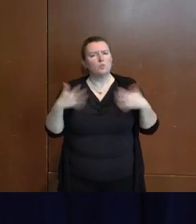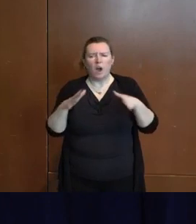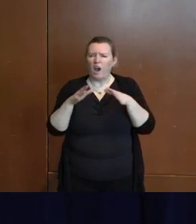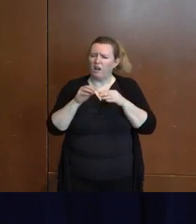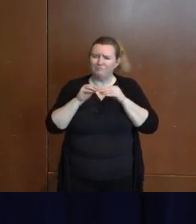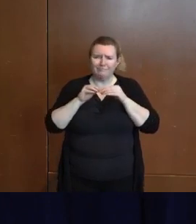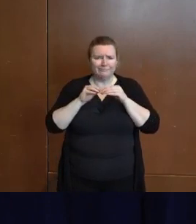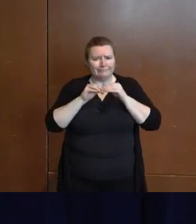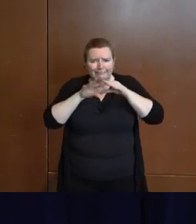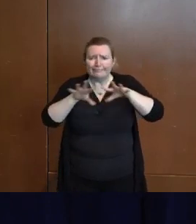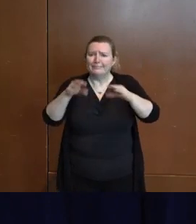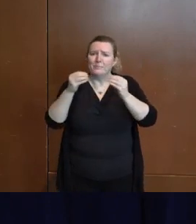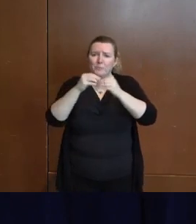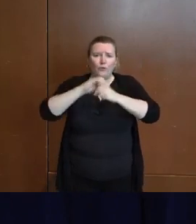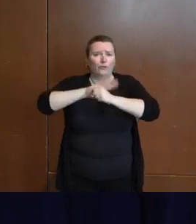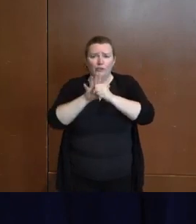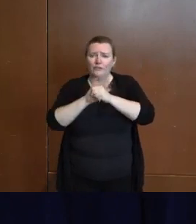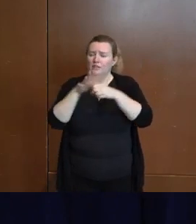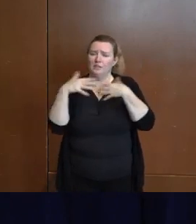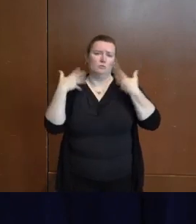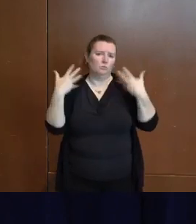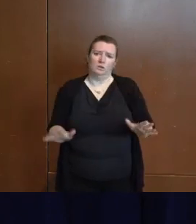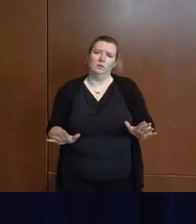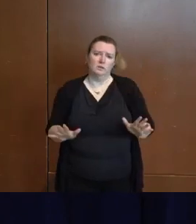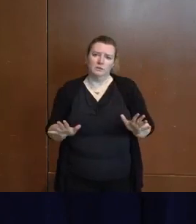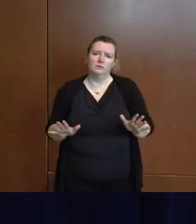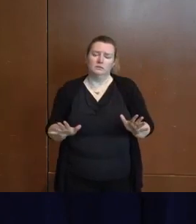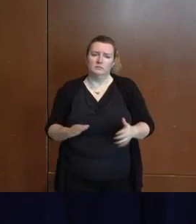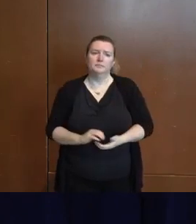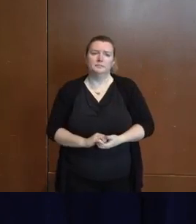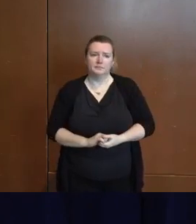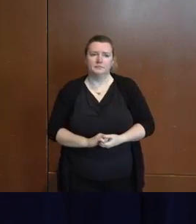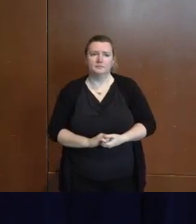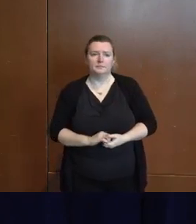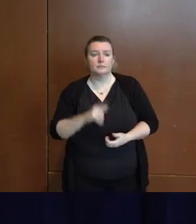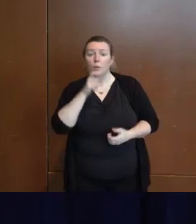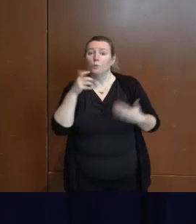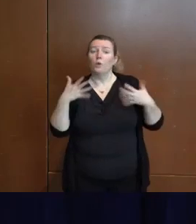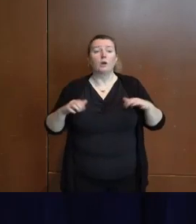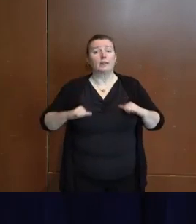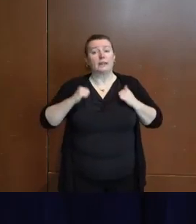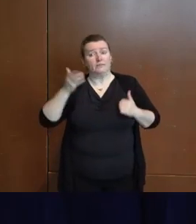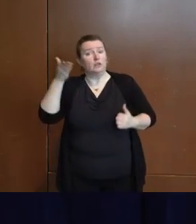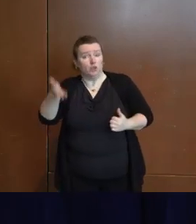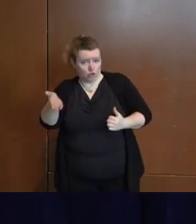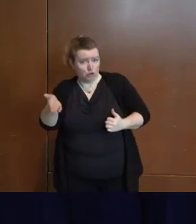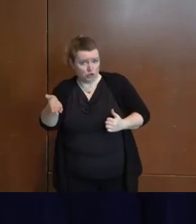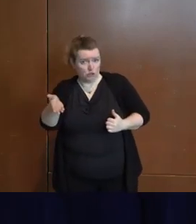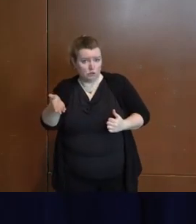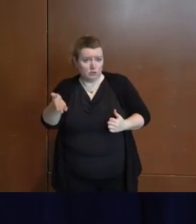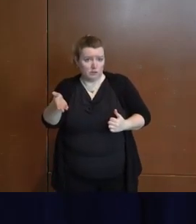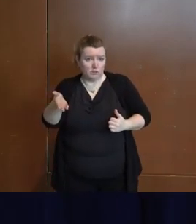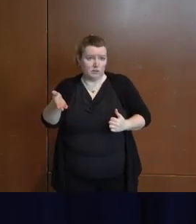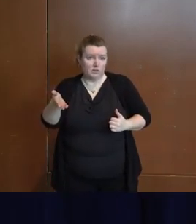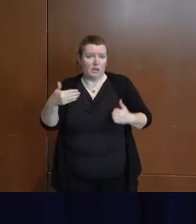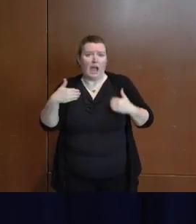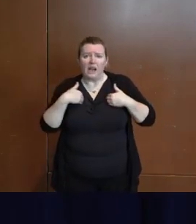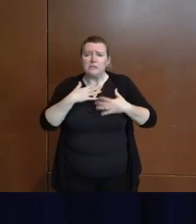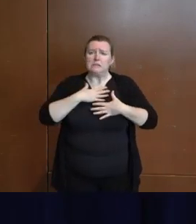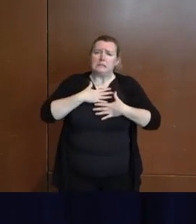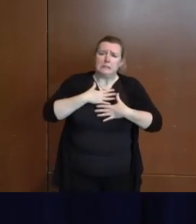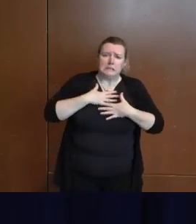residents, those who are showing respiratory virus symptoms, should be masked while staff